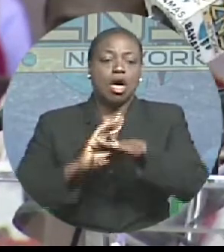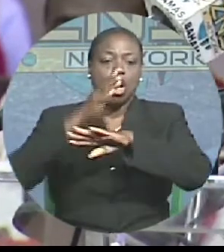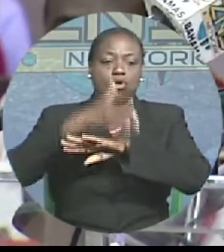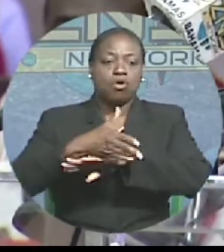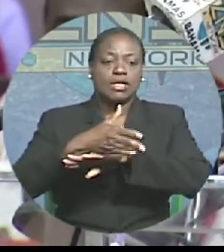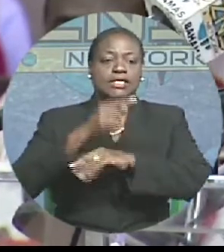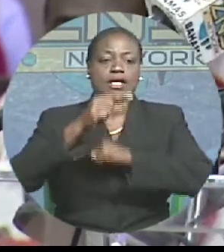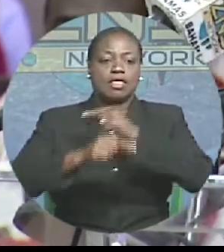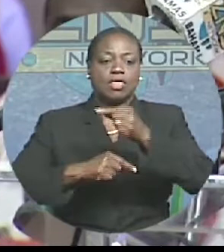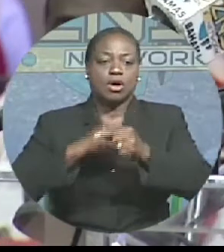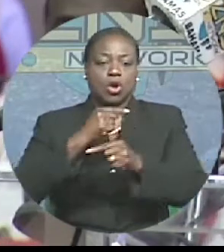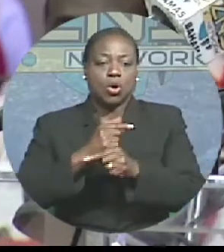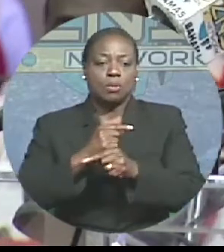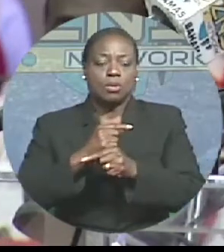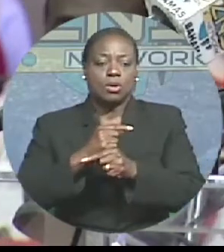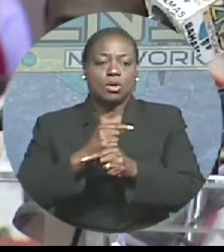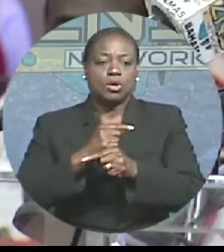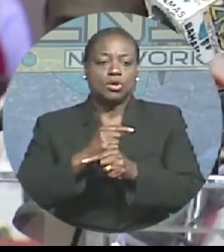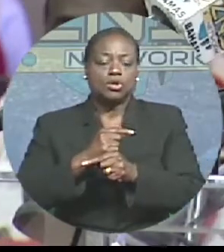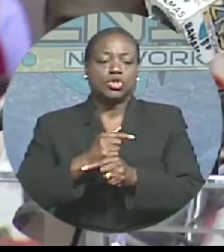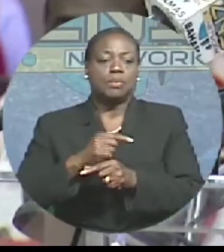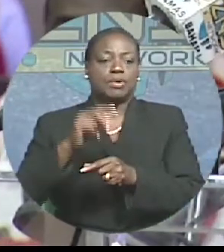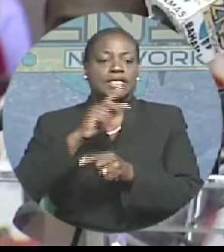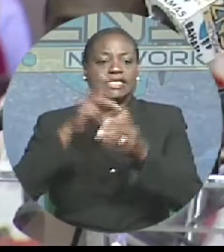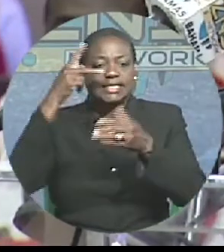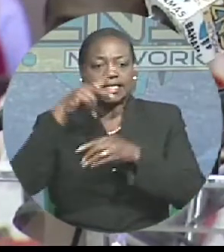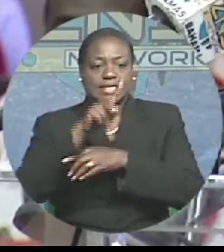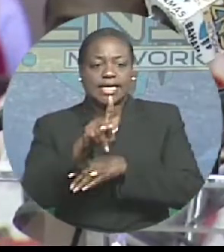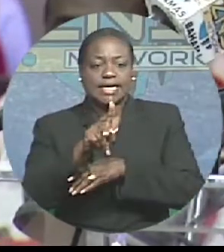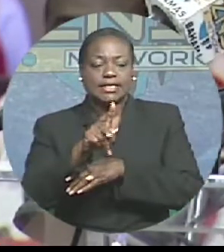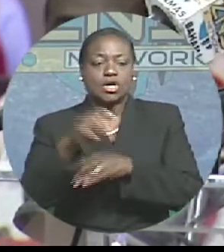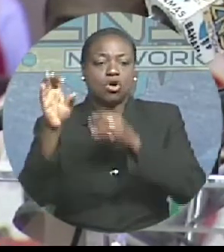interdict organized crime wherever it occurs.